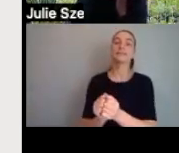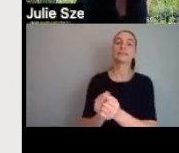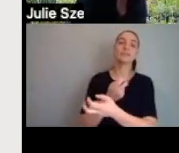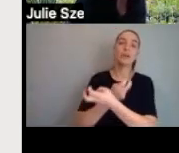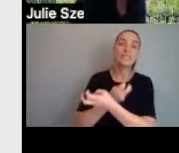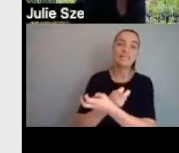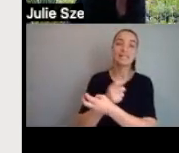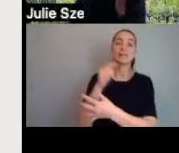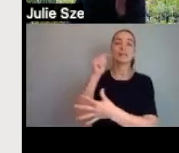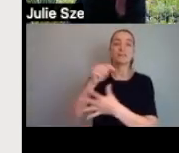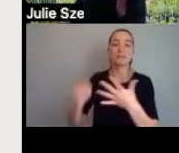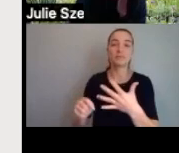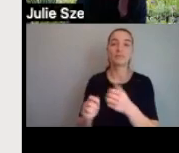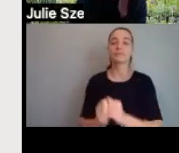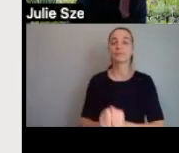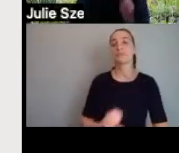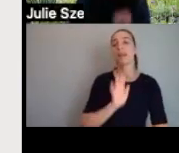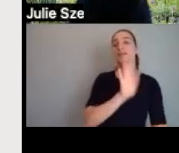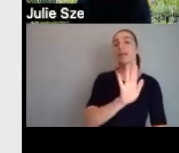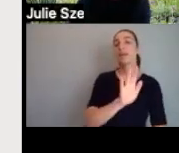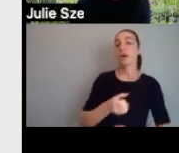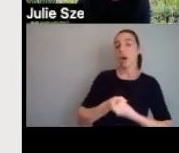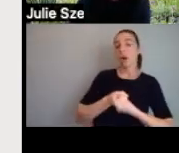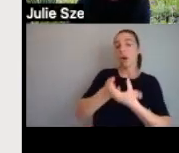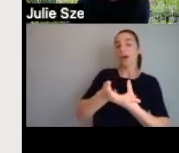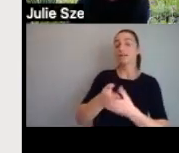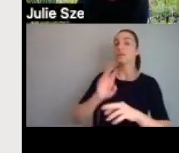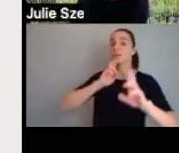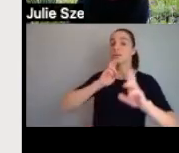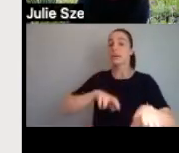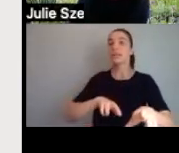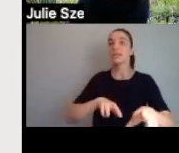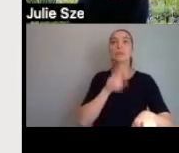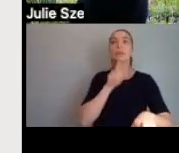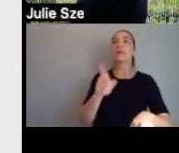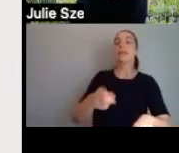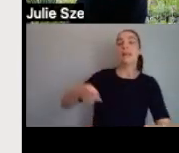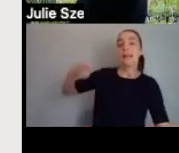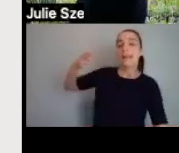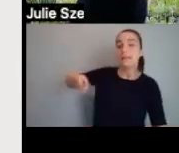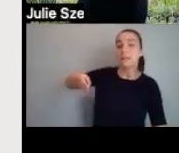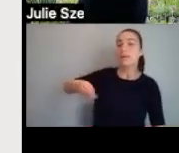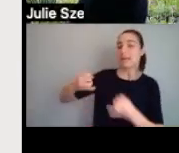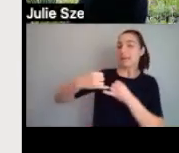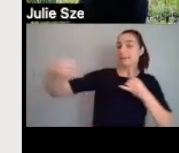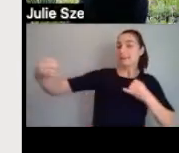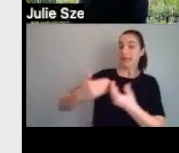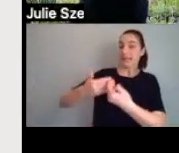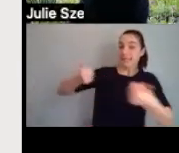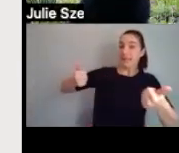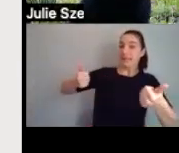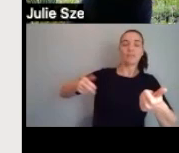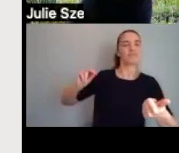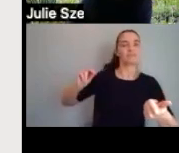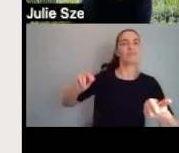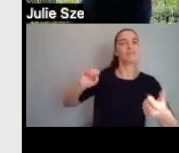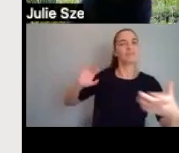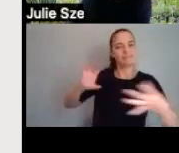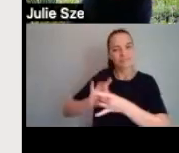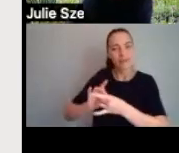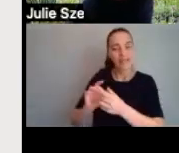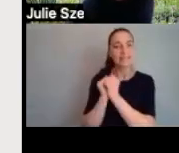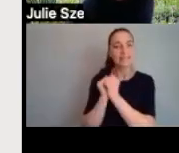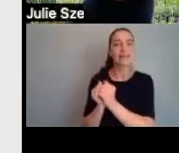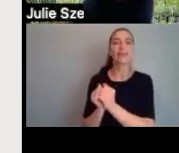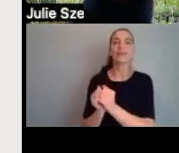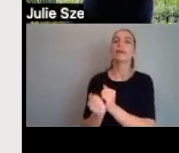change, its causes and responses as divorce from history, politics, economic domination, and how these saturate and remake social, global, and